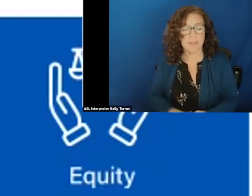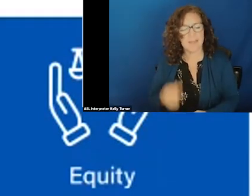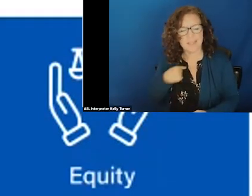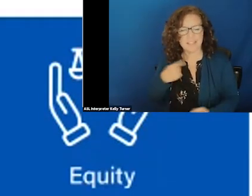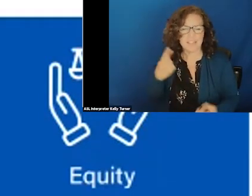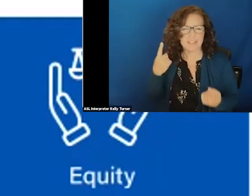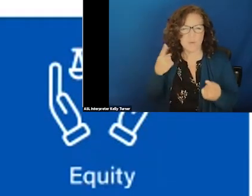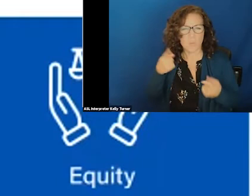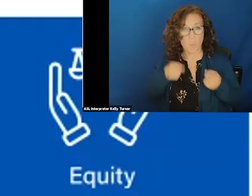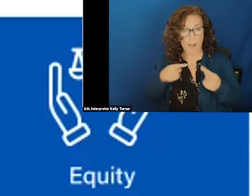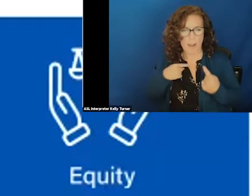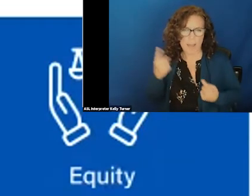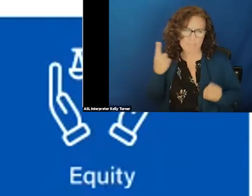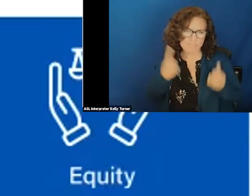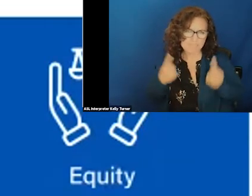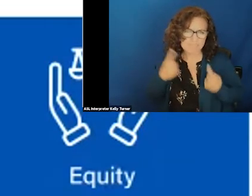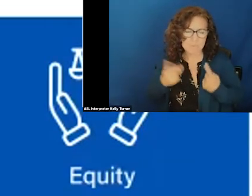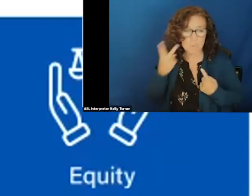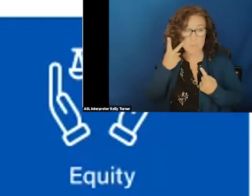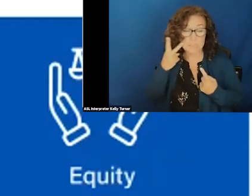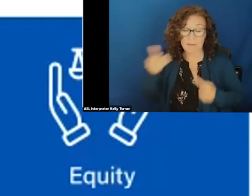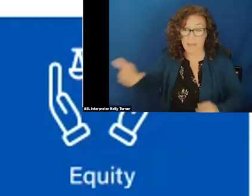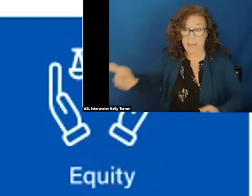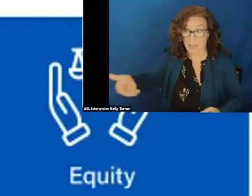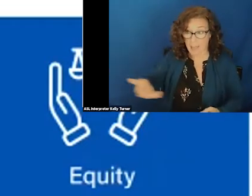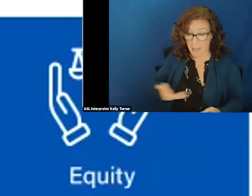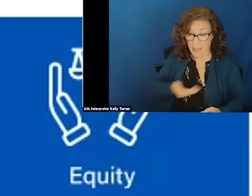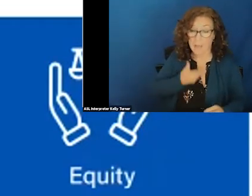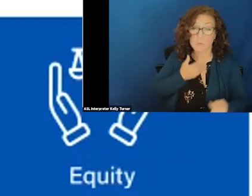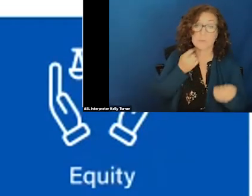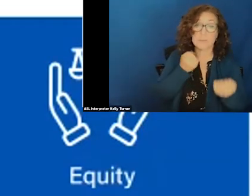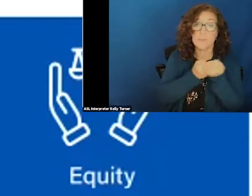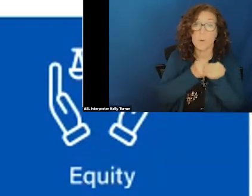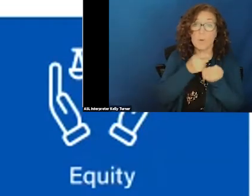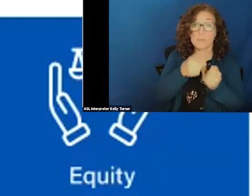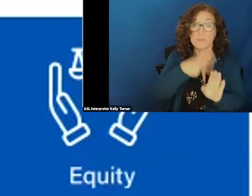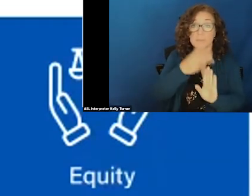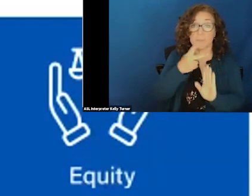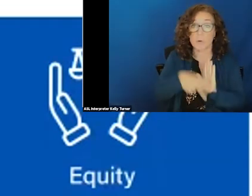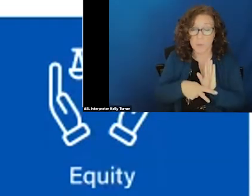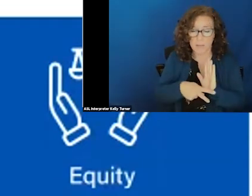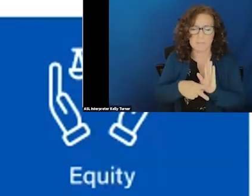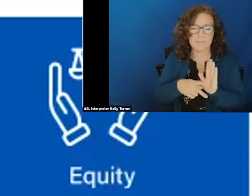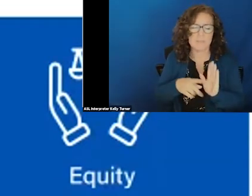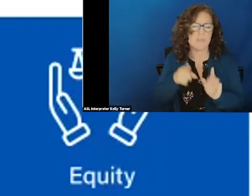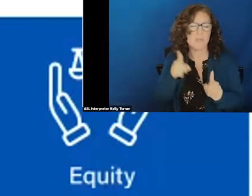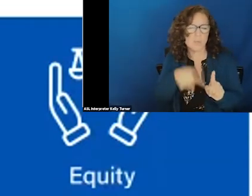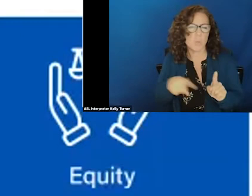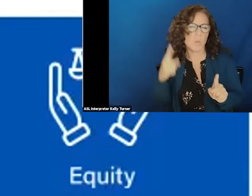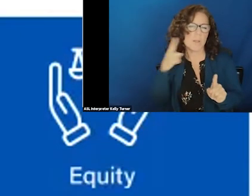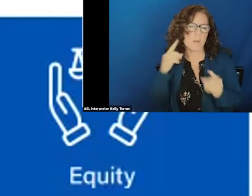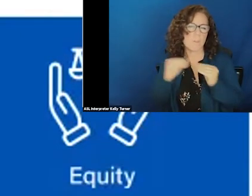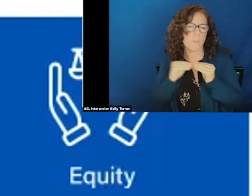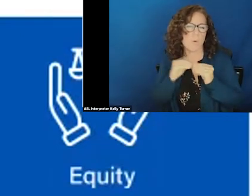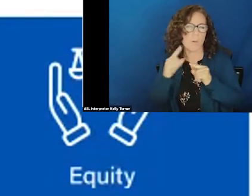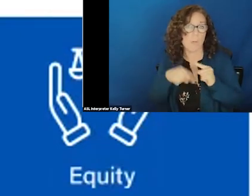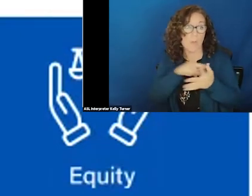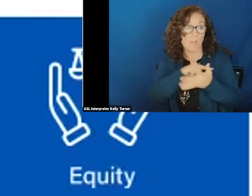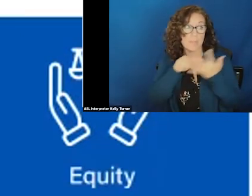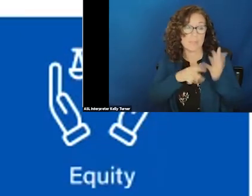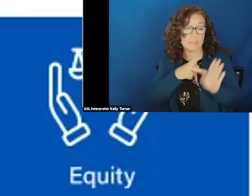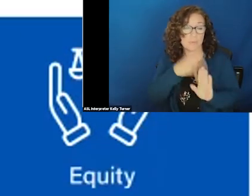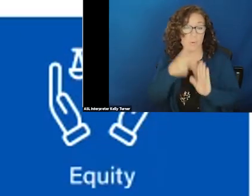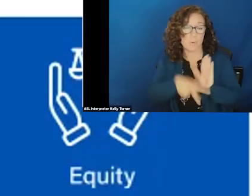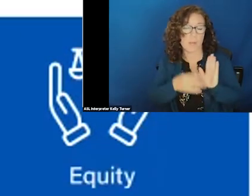that you'll hear more about in the coming couple of meetings in May, leading up to our final budget in